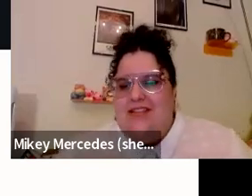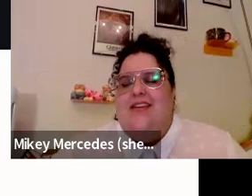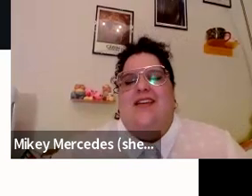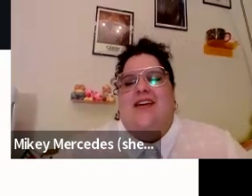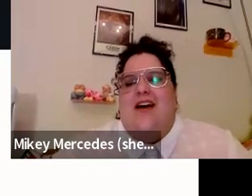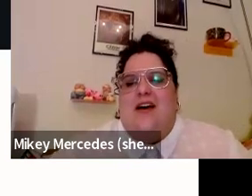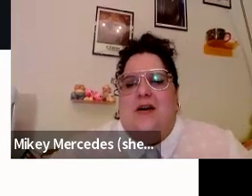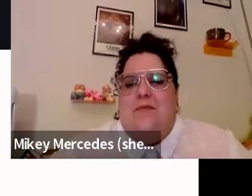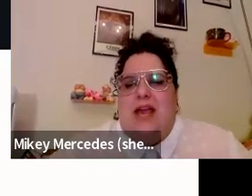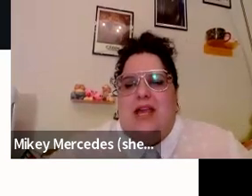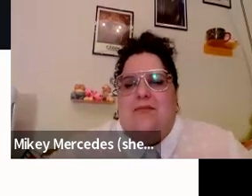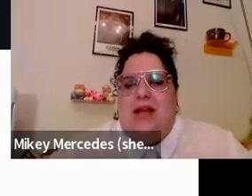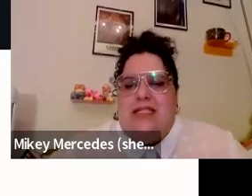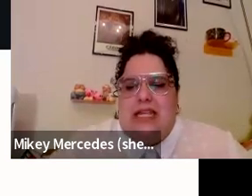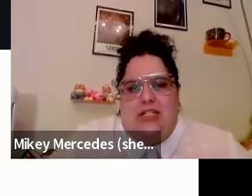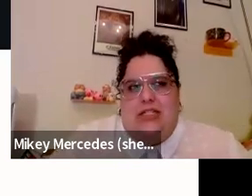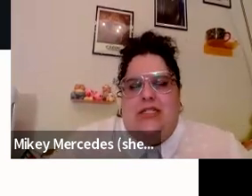Okay.